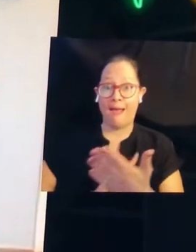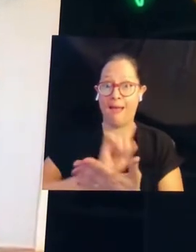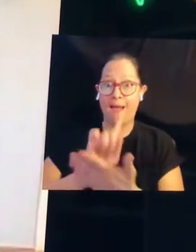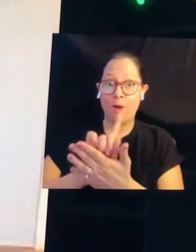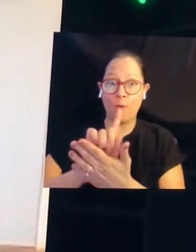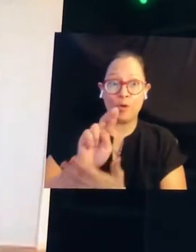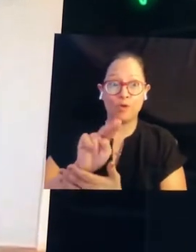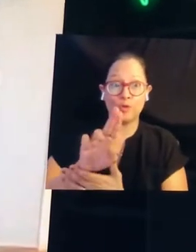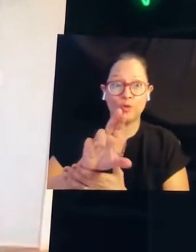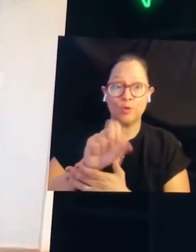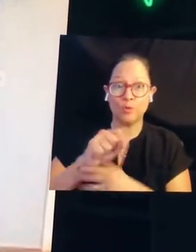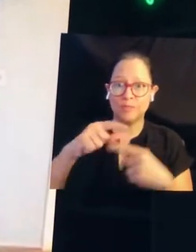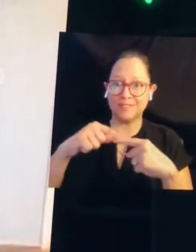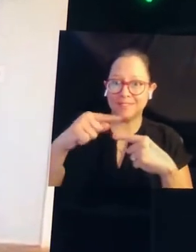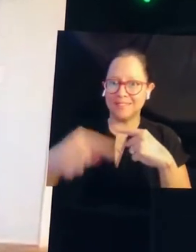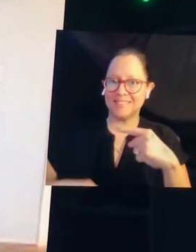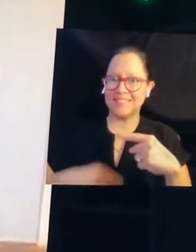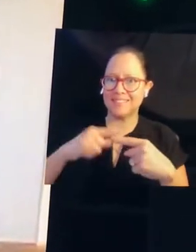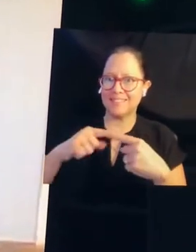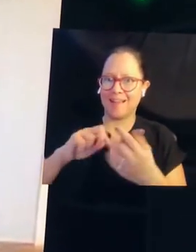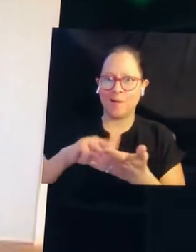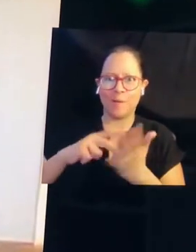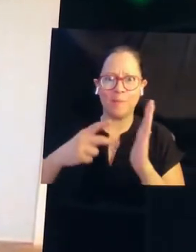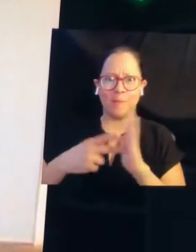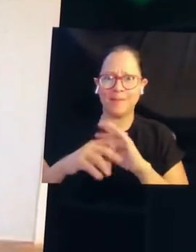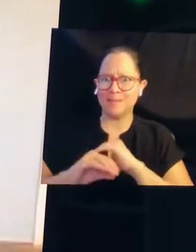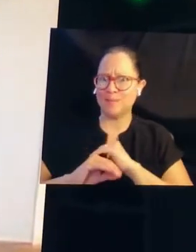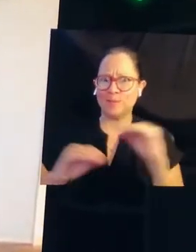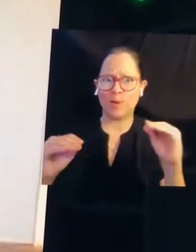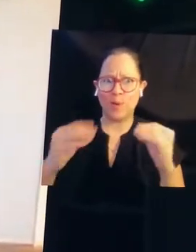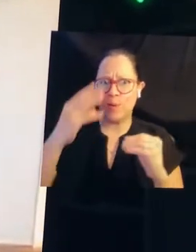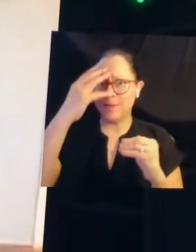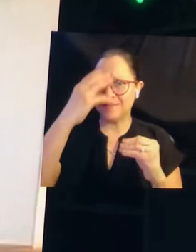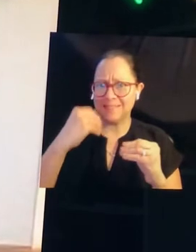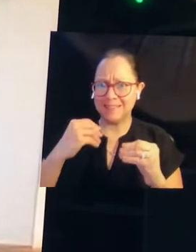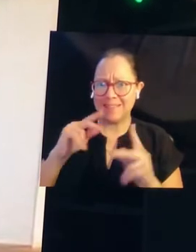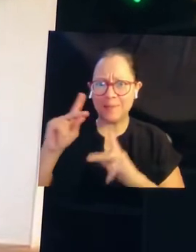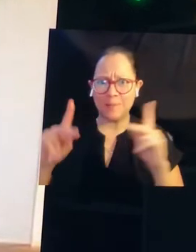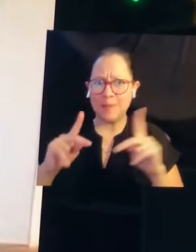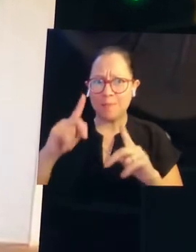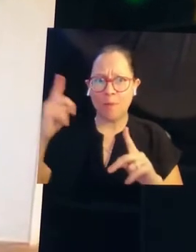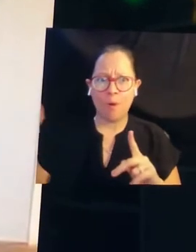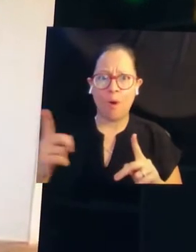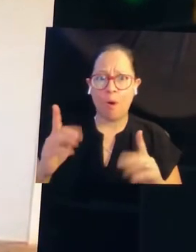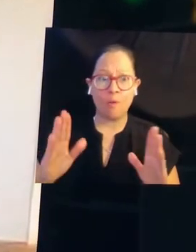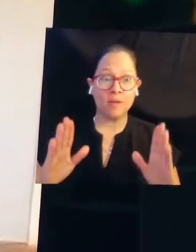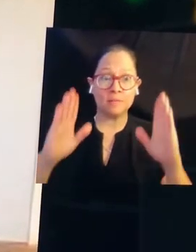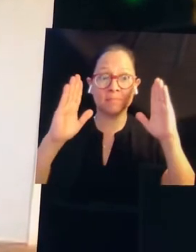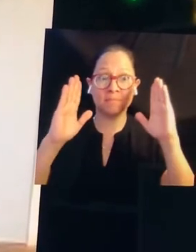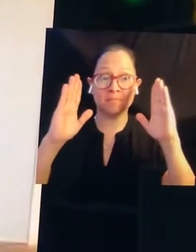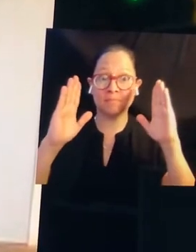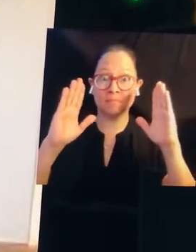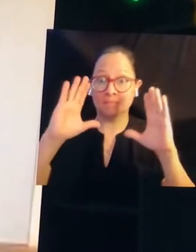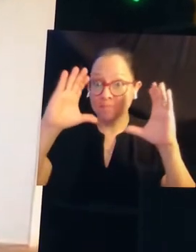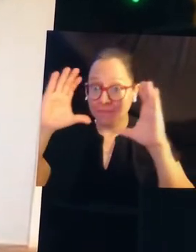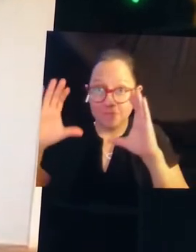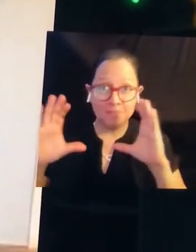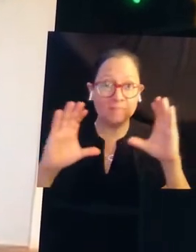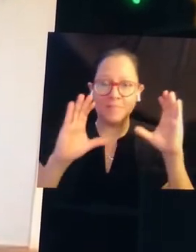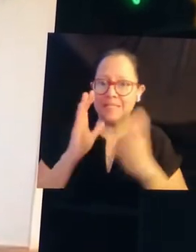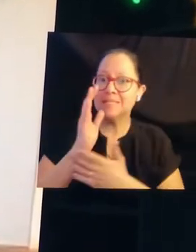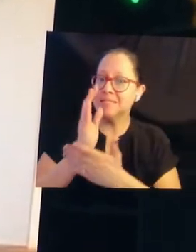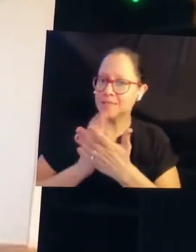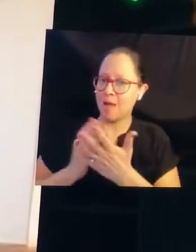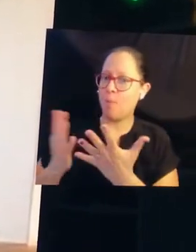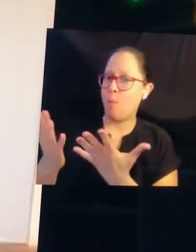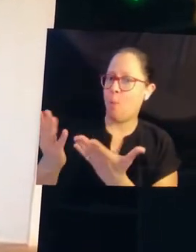are on social media, and a lot of them like to be reached out to on Twitter. or area. Some of them don't. So you have to really